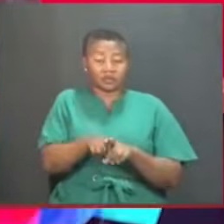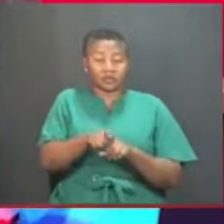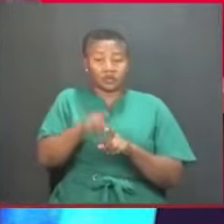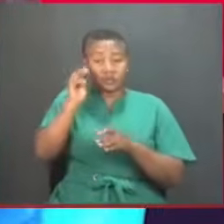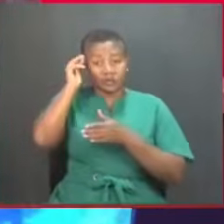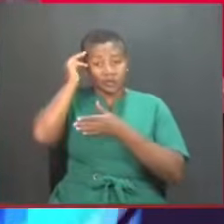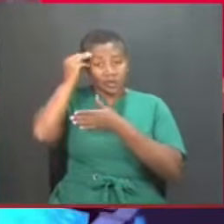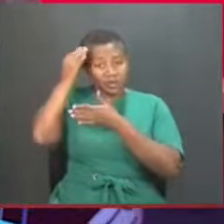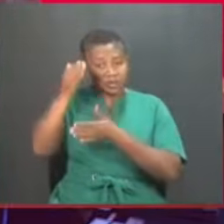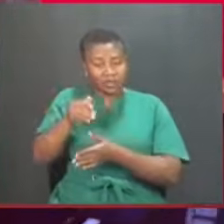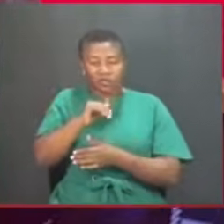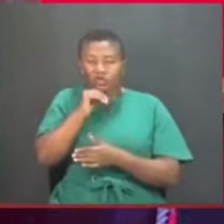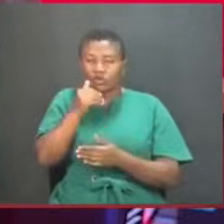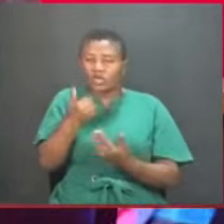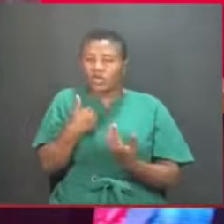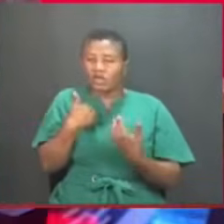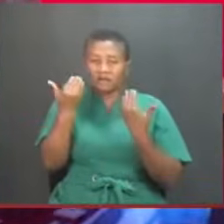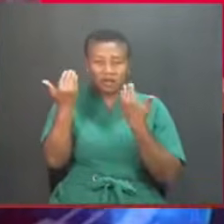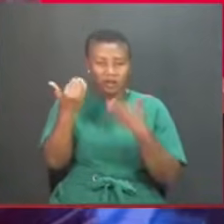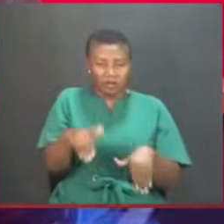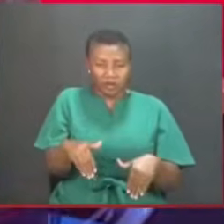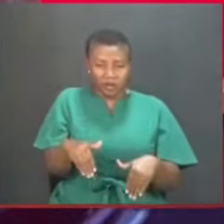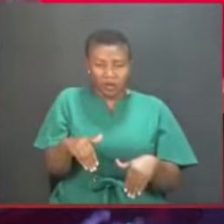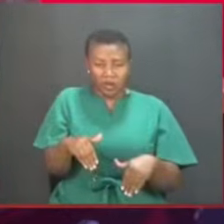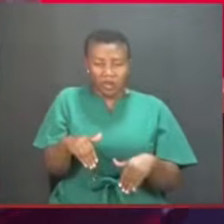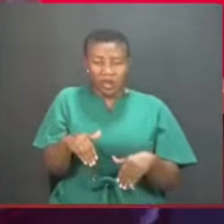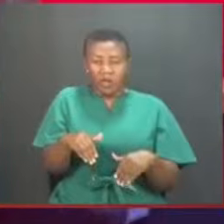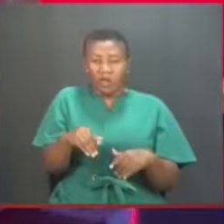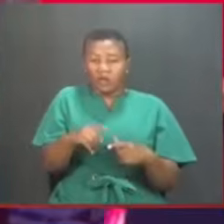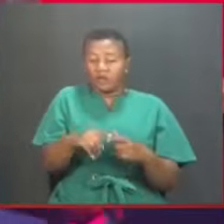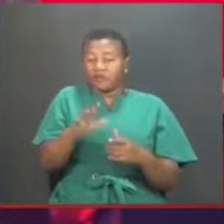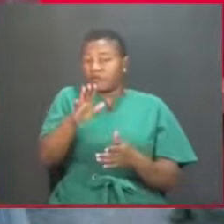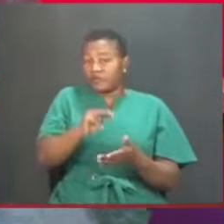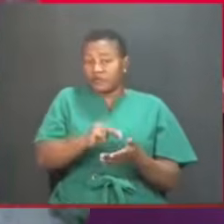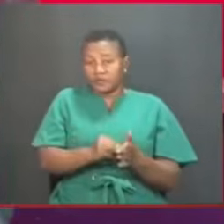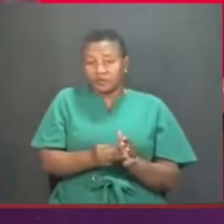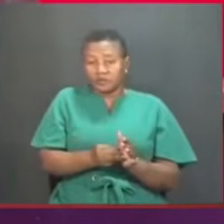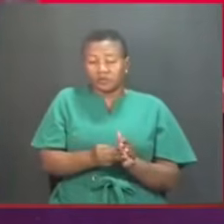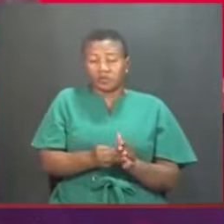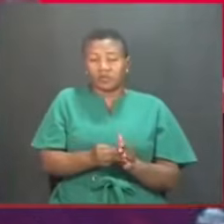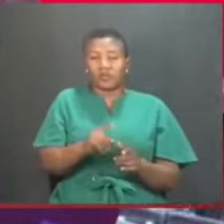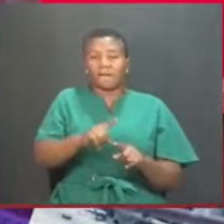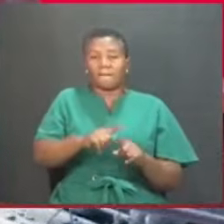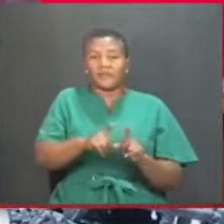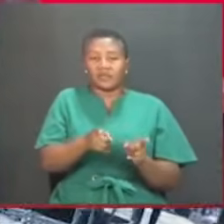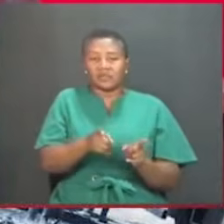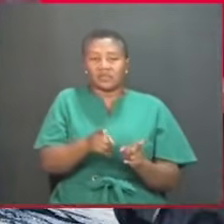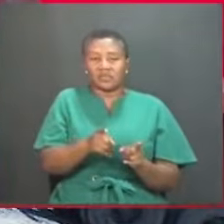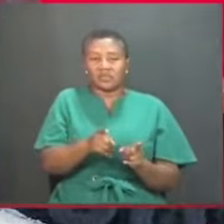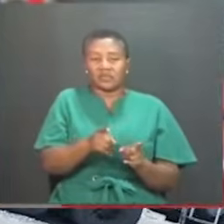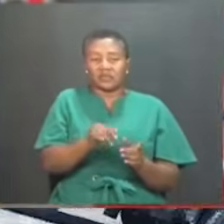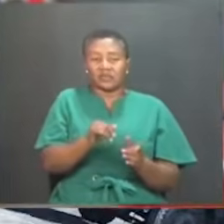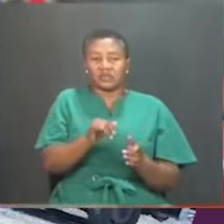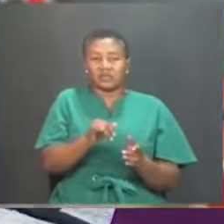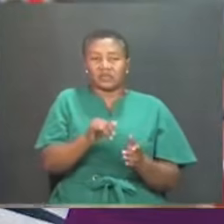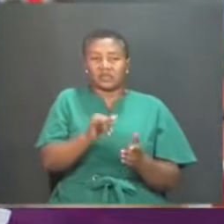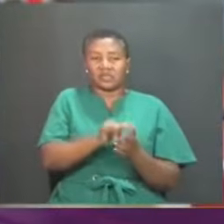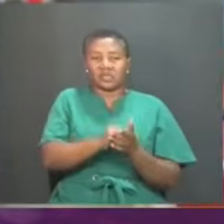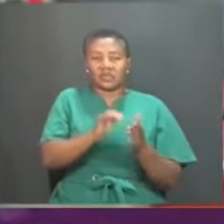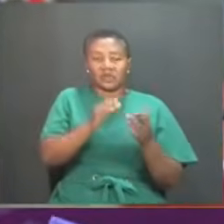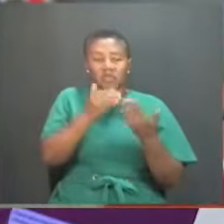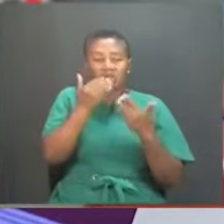limited to the 5 minutes, but it will be limited by the A and